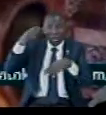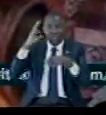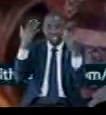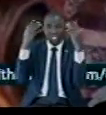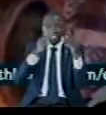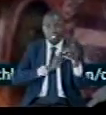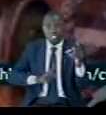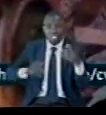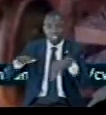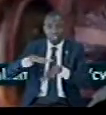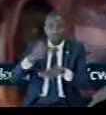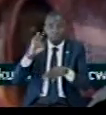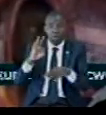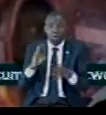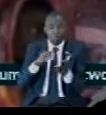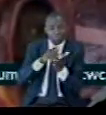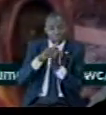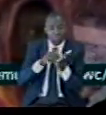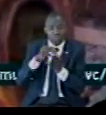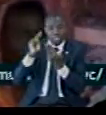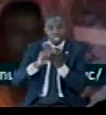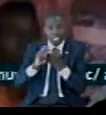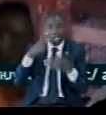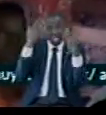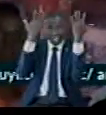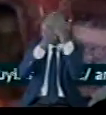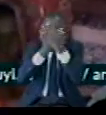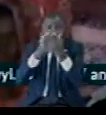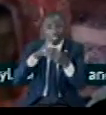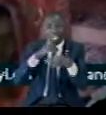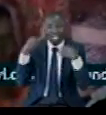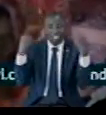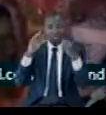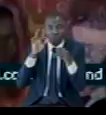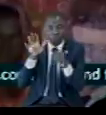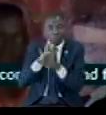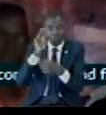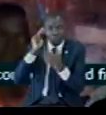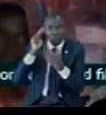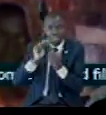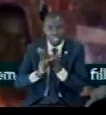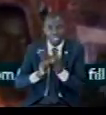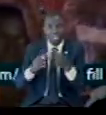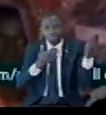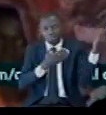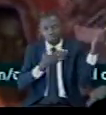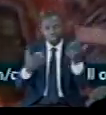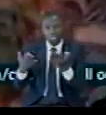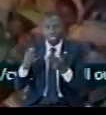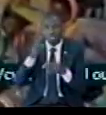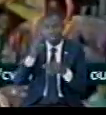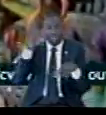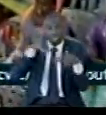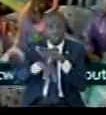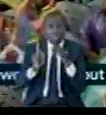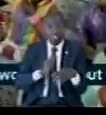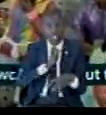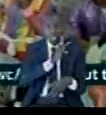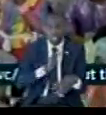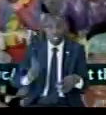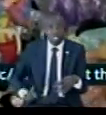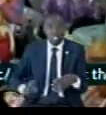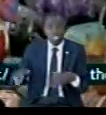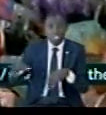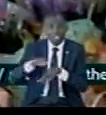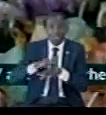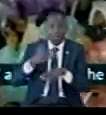of weakness and darkness and sinfulness, and it brings you to the kingdom of